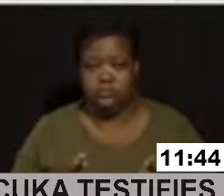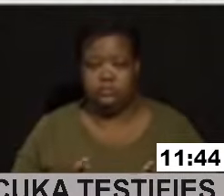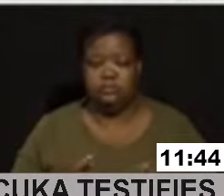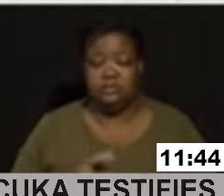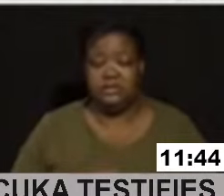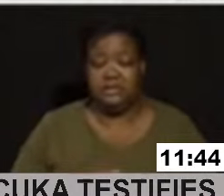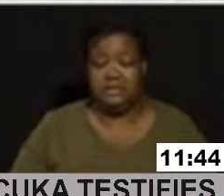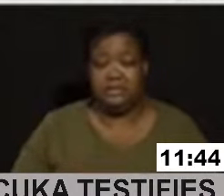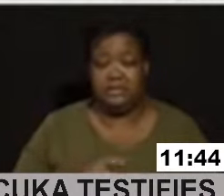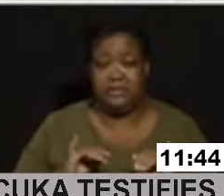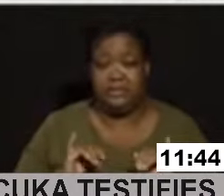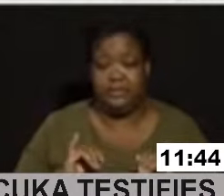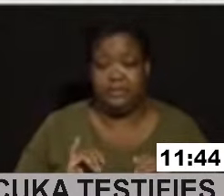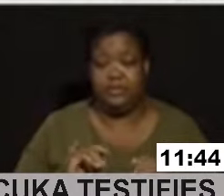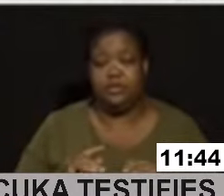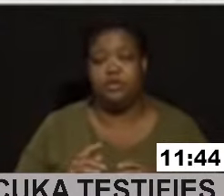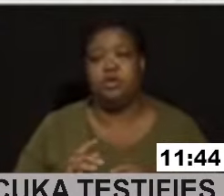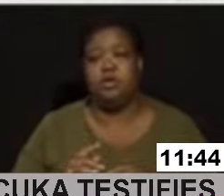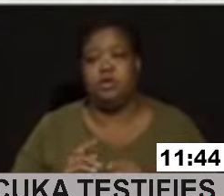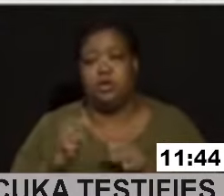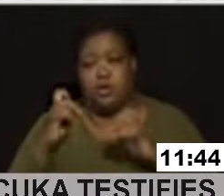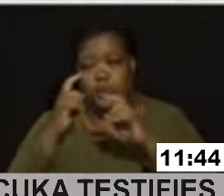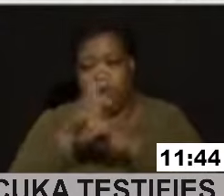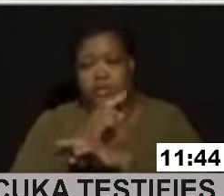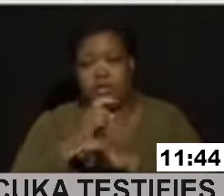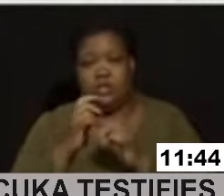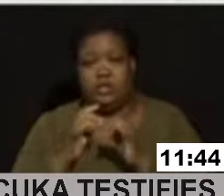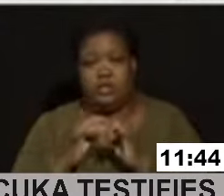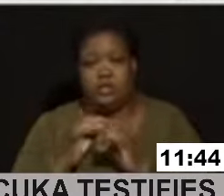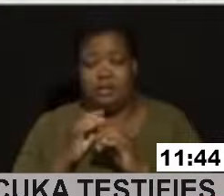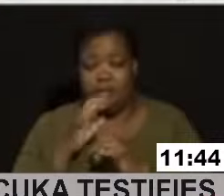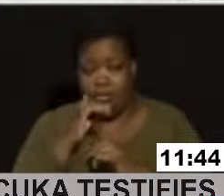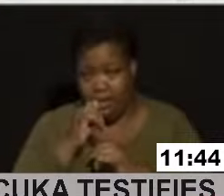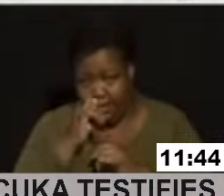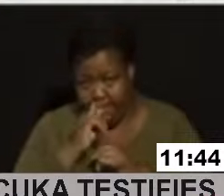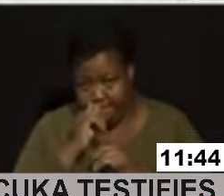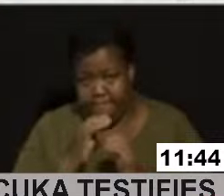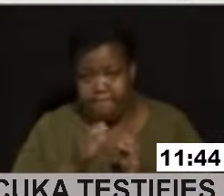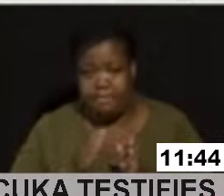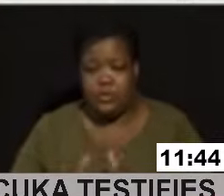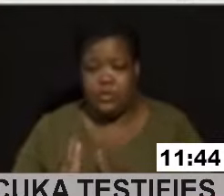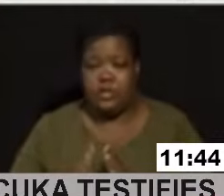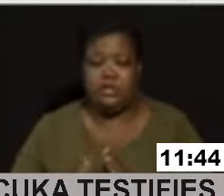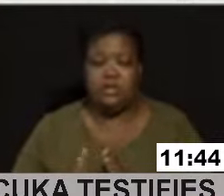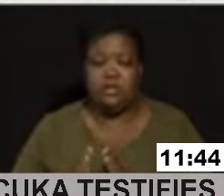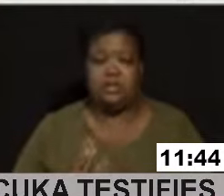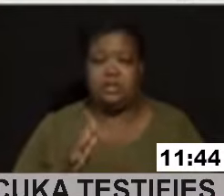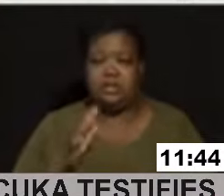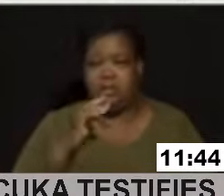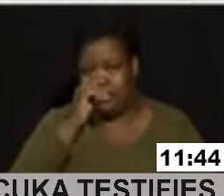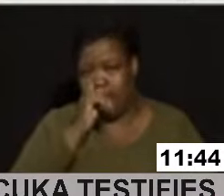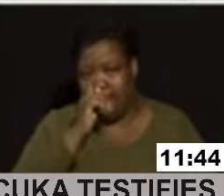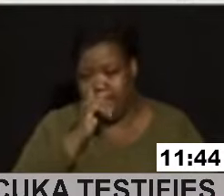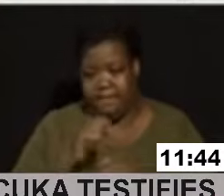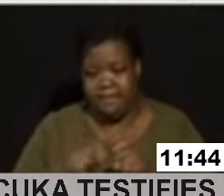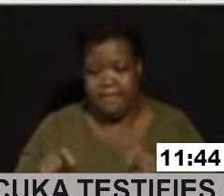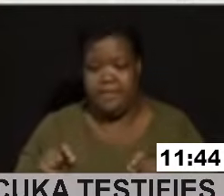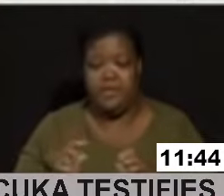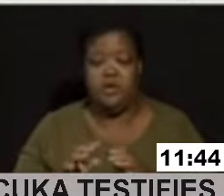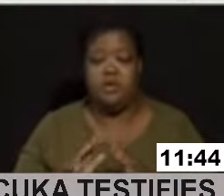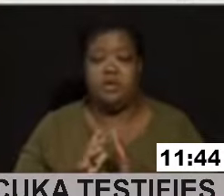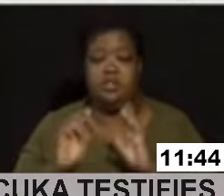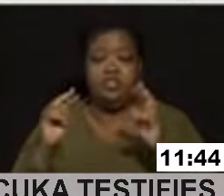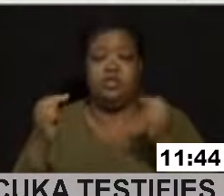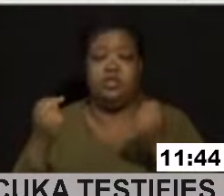including complex commercial crime prosecutions, organized crime syndicates, national security cases, and international law